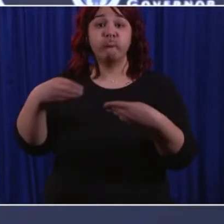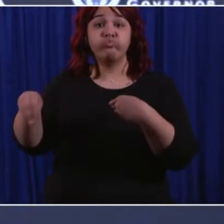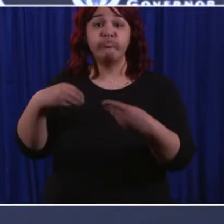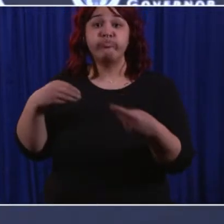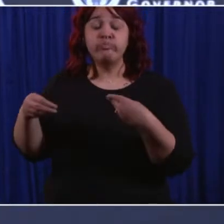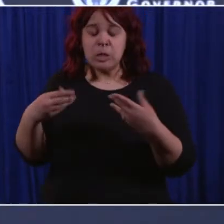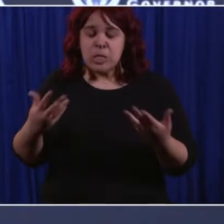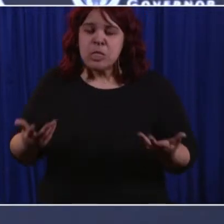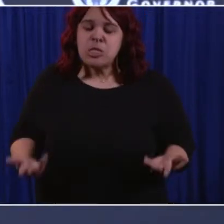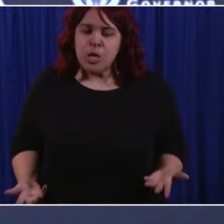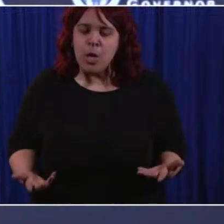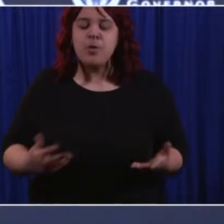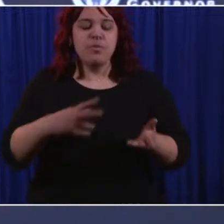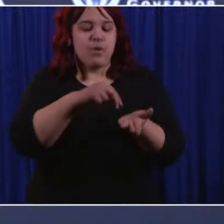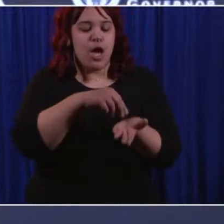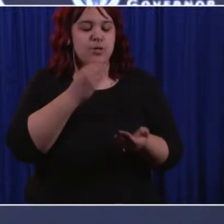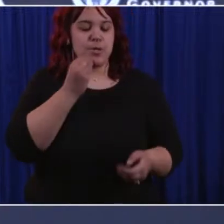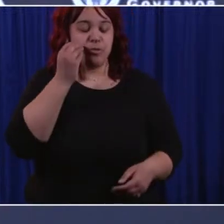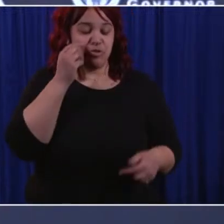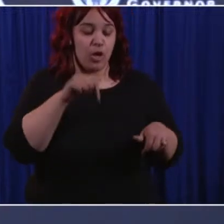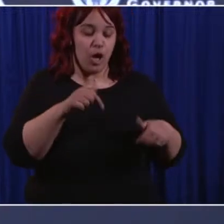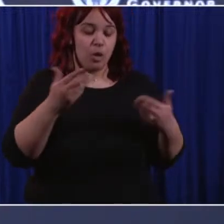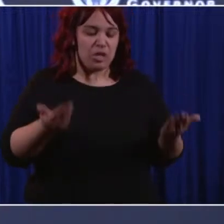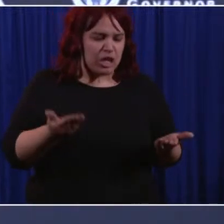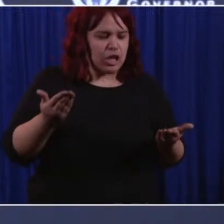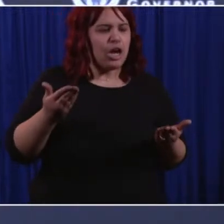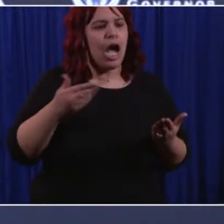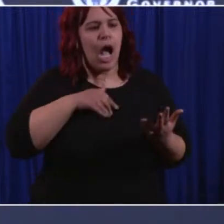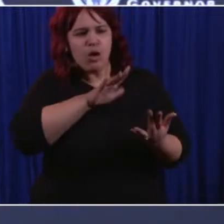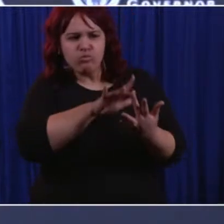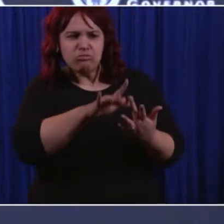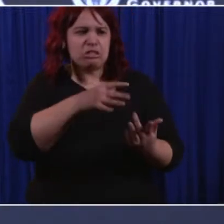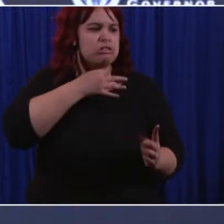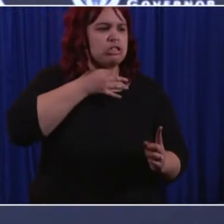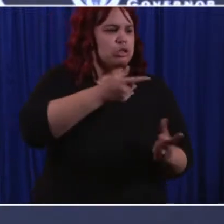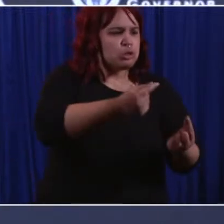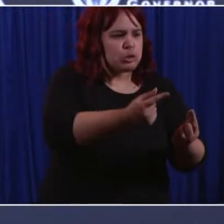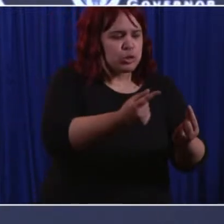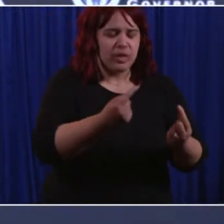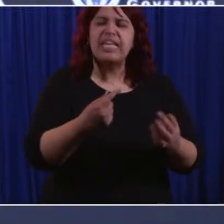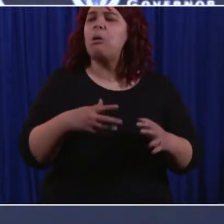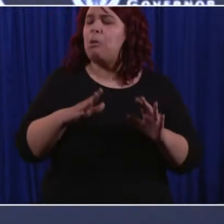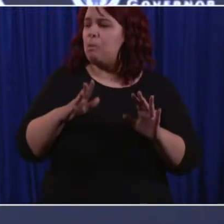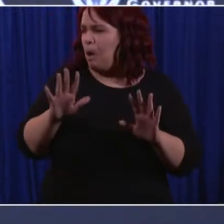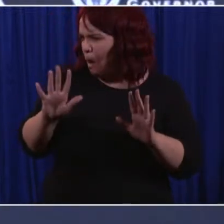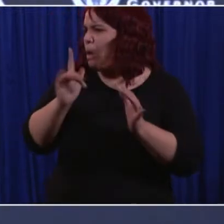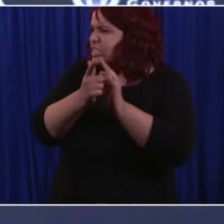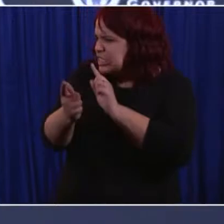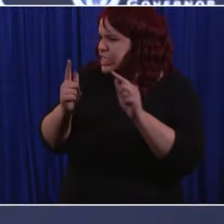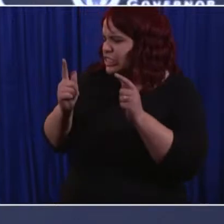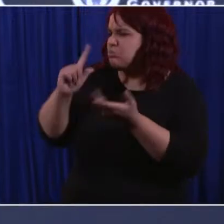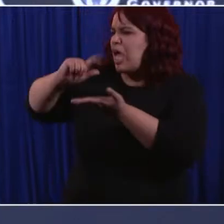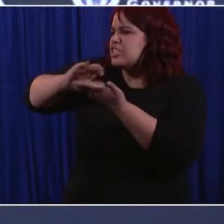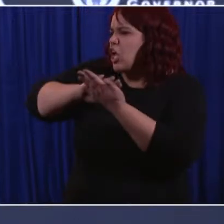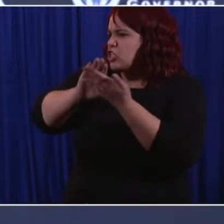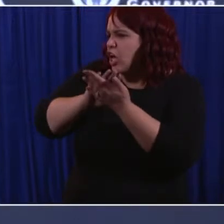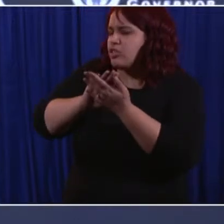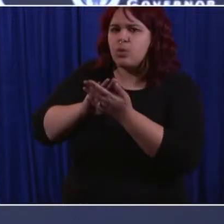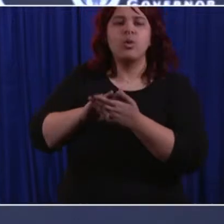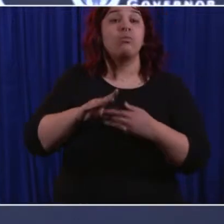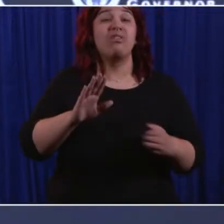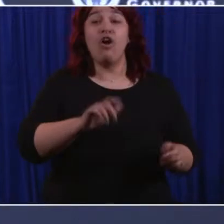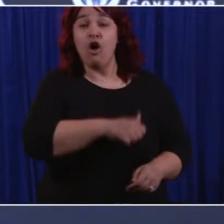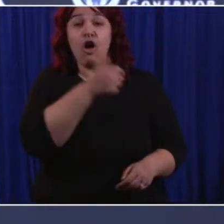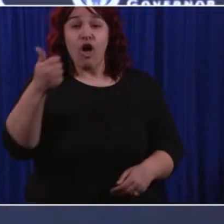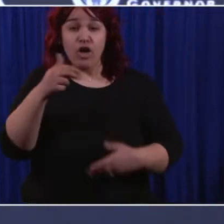One nursing home that I spoke to said they were just doing, distancing, hand sanitizer kind of thing. Another nursing home said they